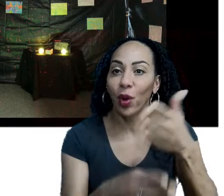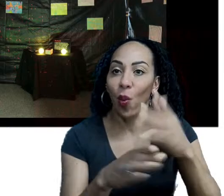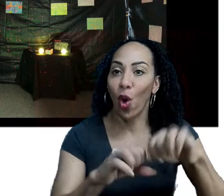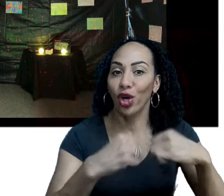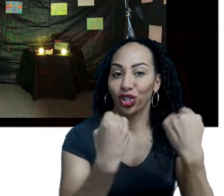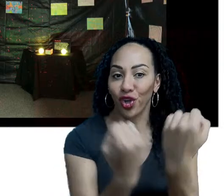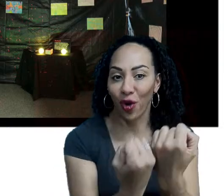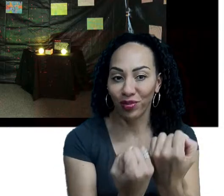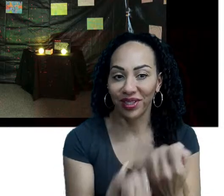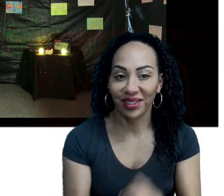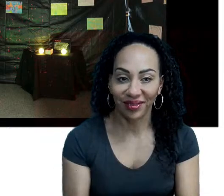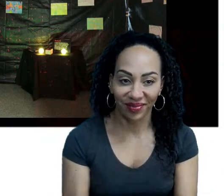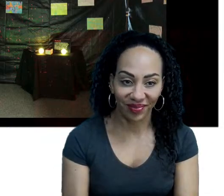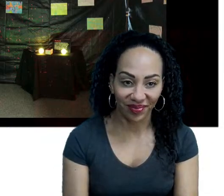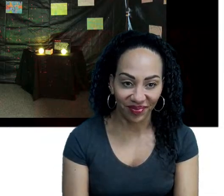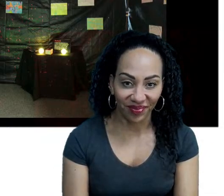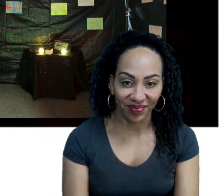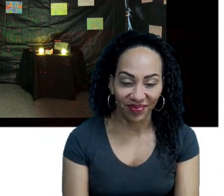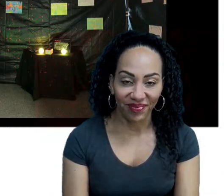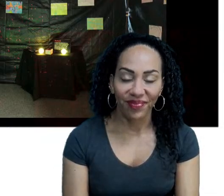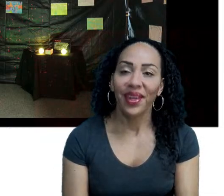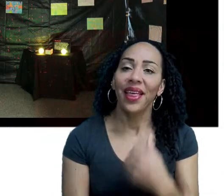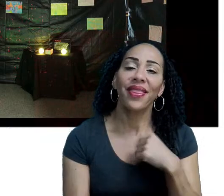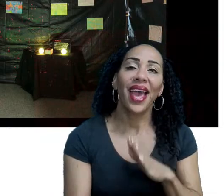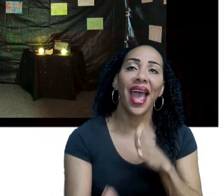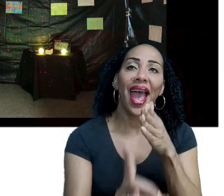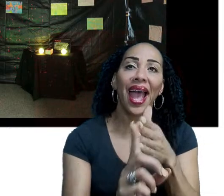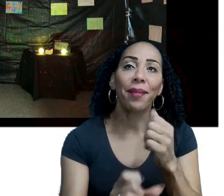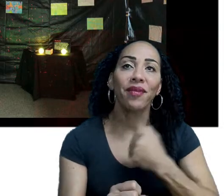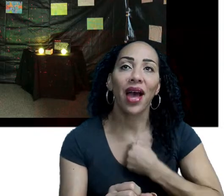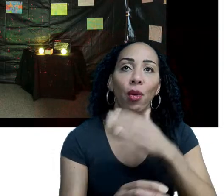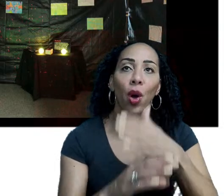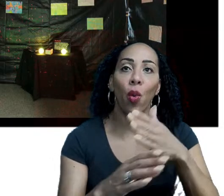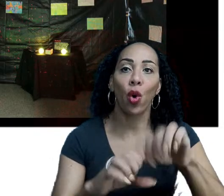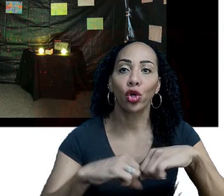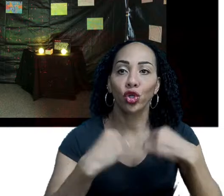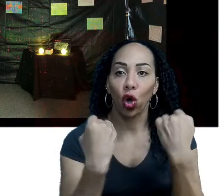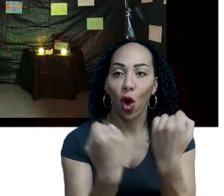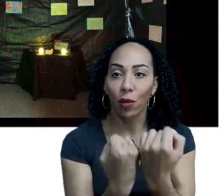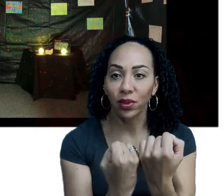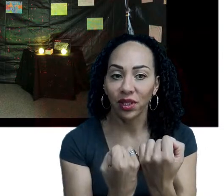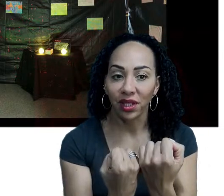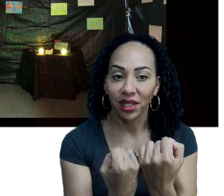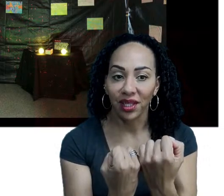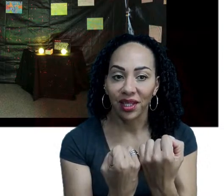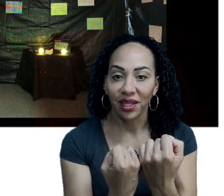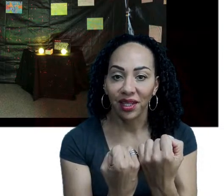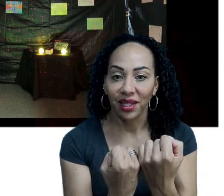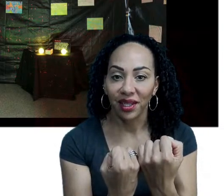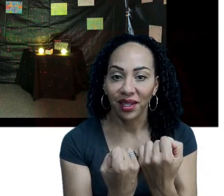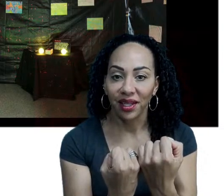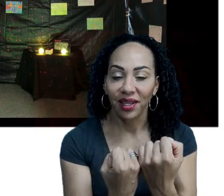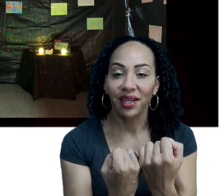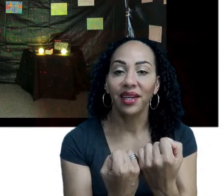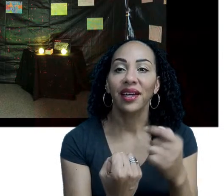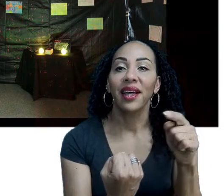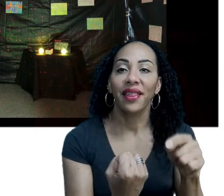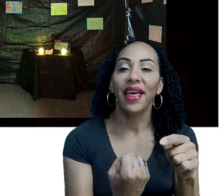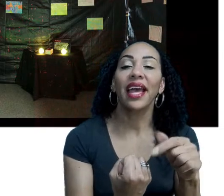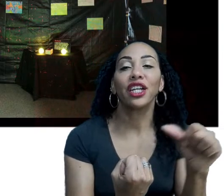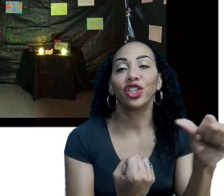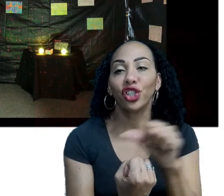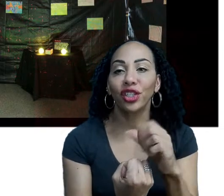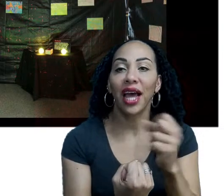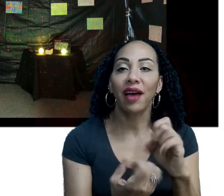behind all of our workshops is that they are very much pinned down by co-design and participatory design. So